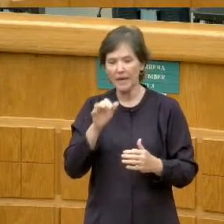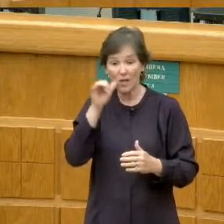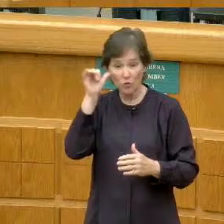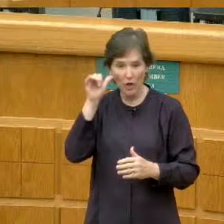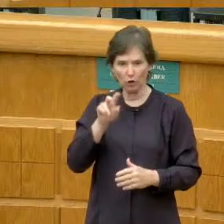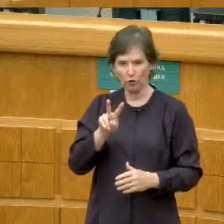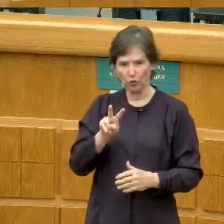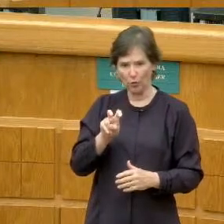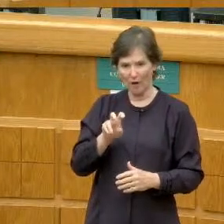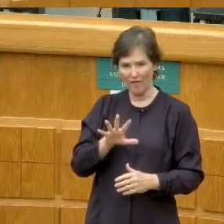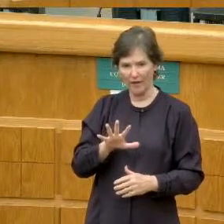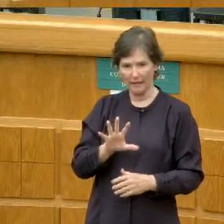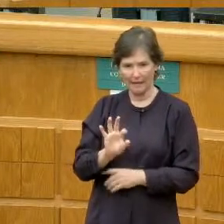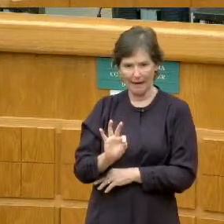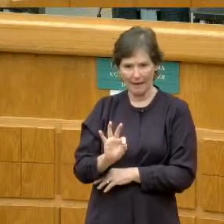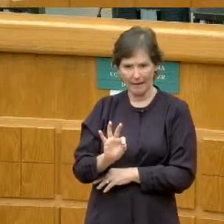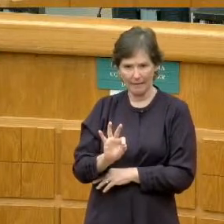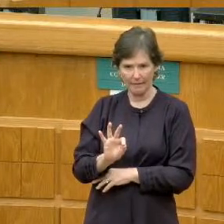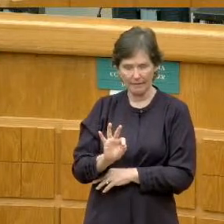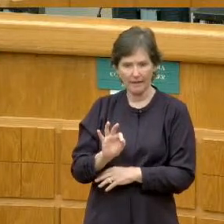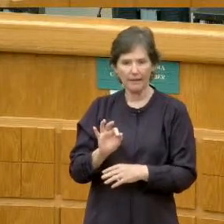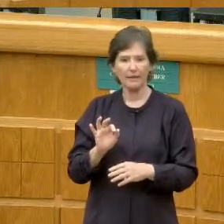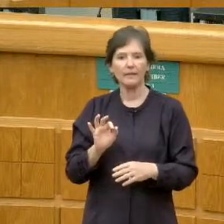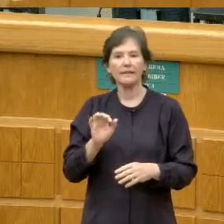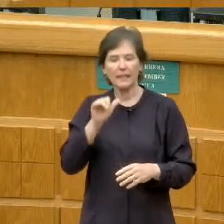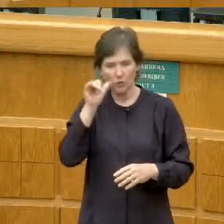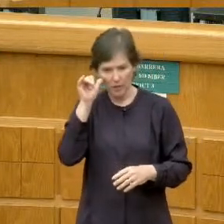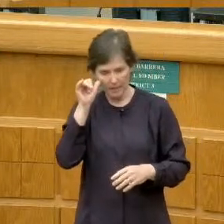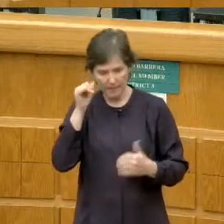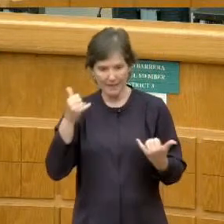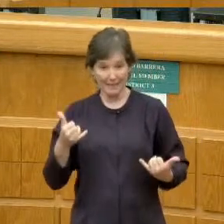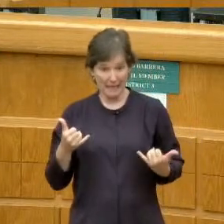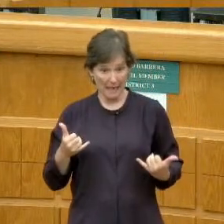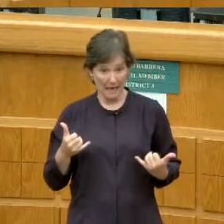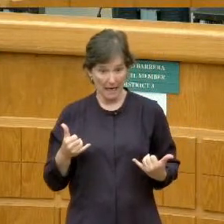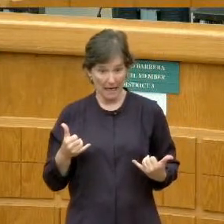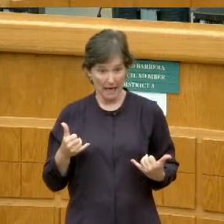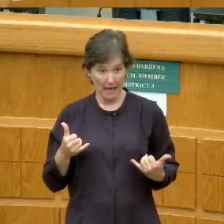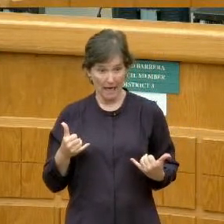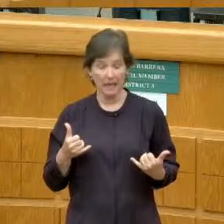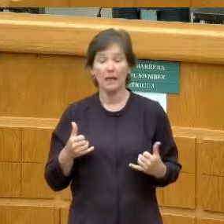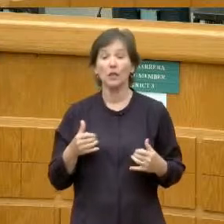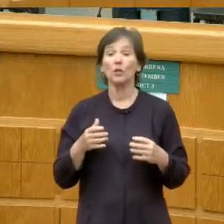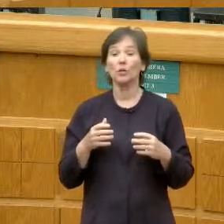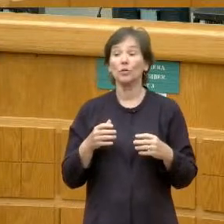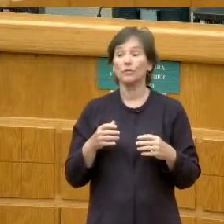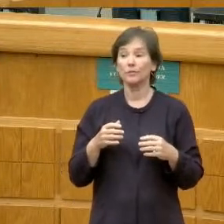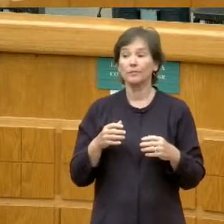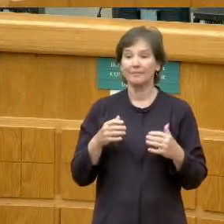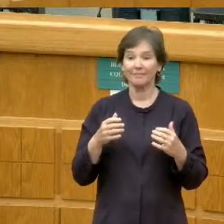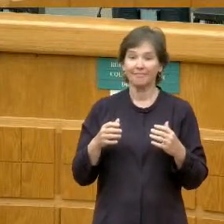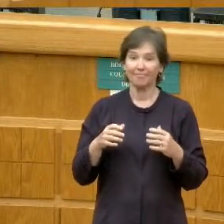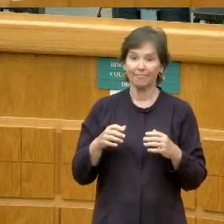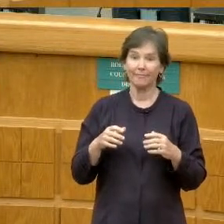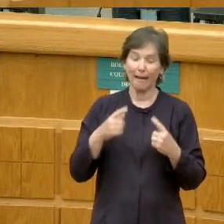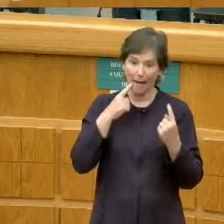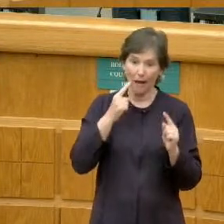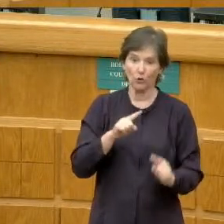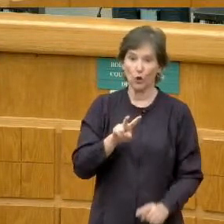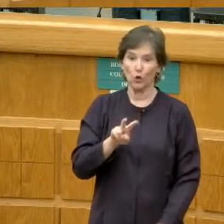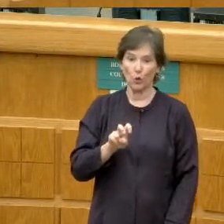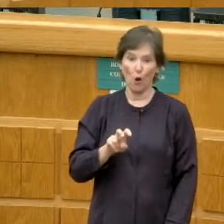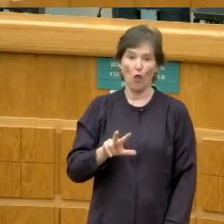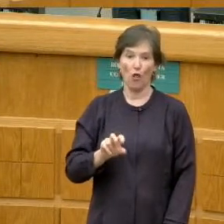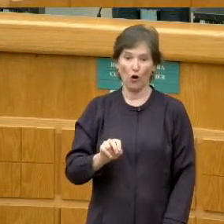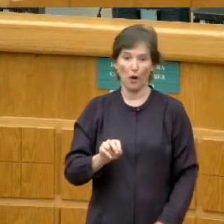259. So there were 259 confirmed yesterday. Today, an additional 230, and that's 29